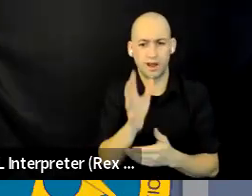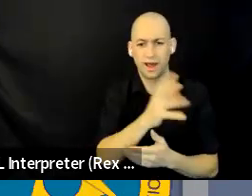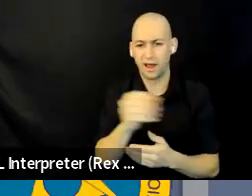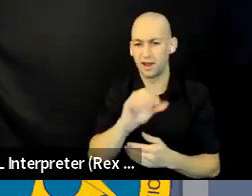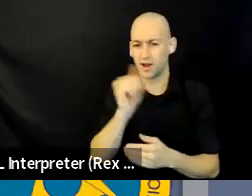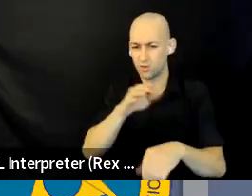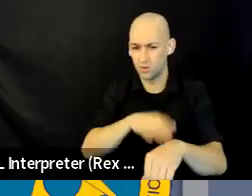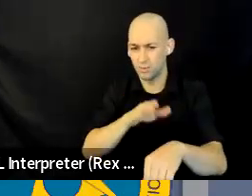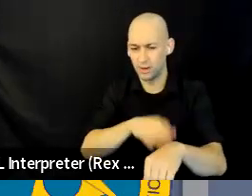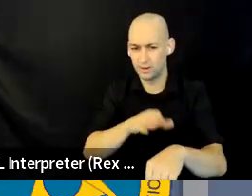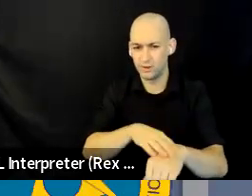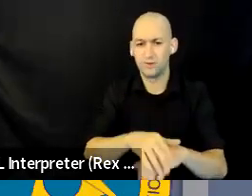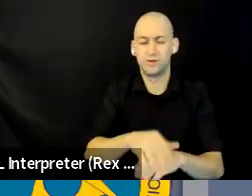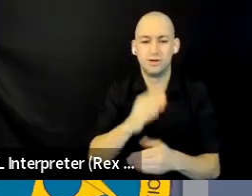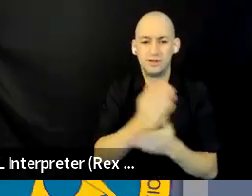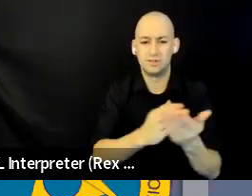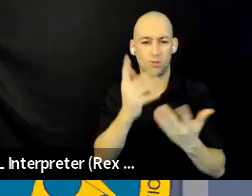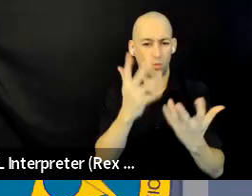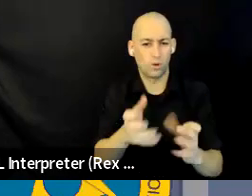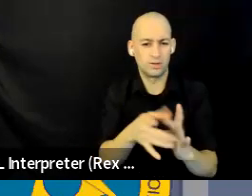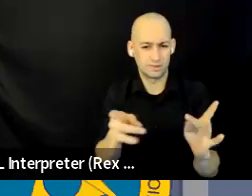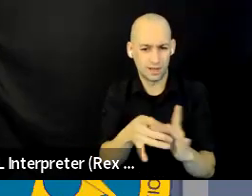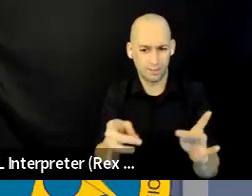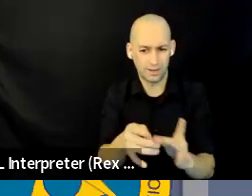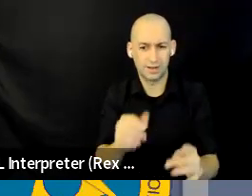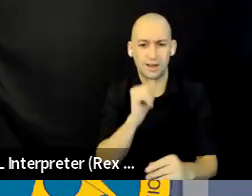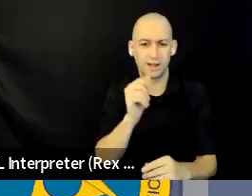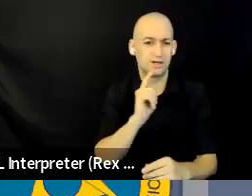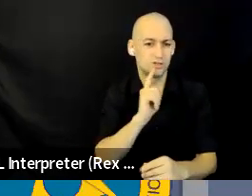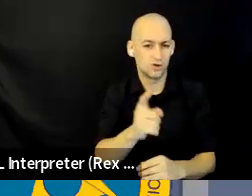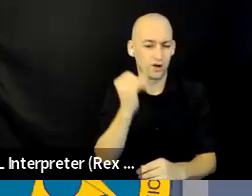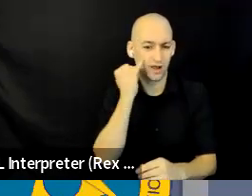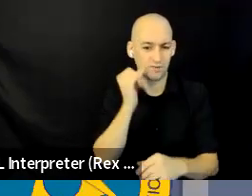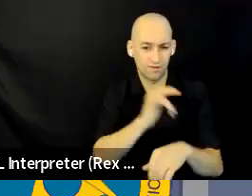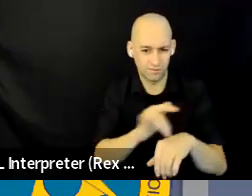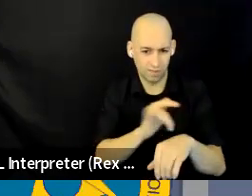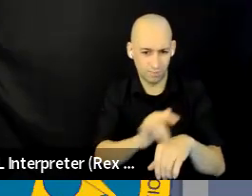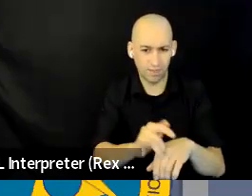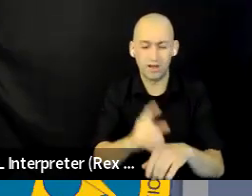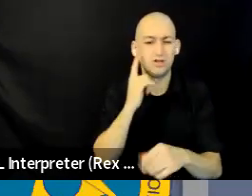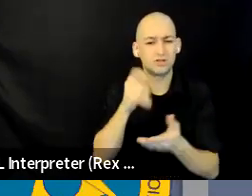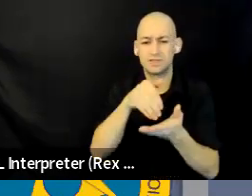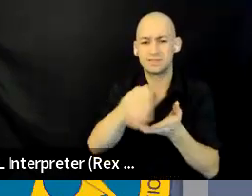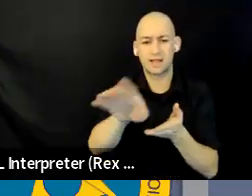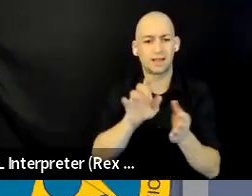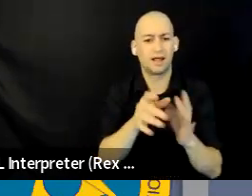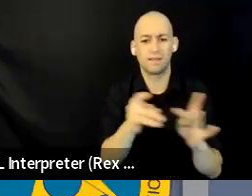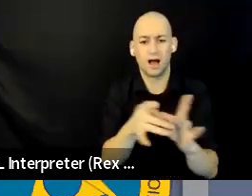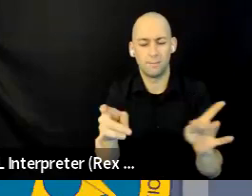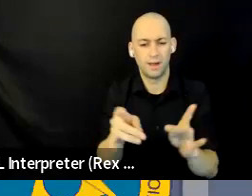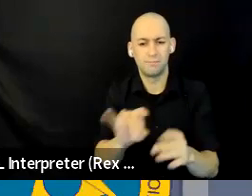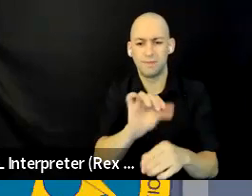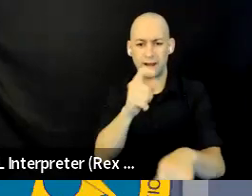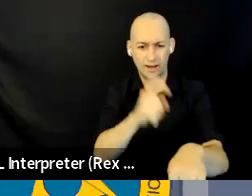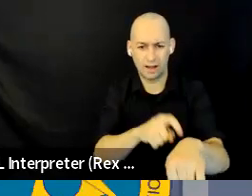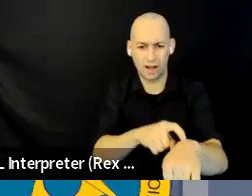one, we had someone who needs to make a comment, not sure they'll be available when we take up that item. Go ahead and send in that written comment and we'll make sure we read it when we